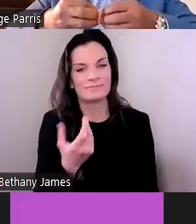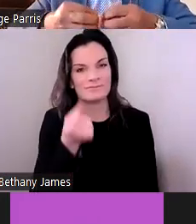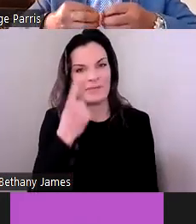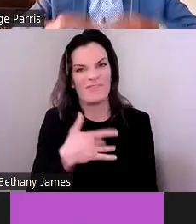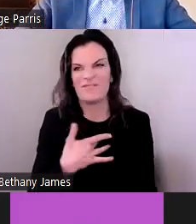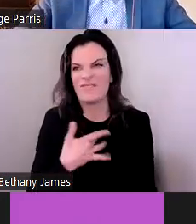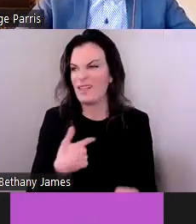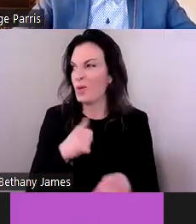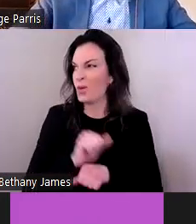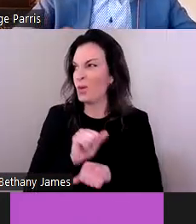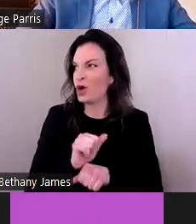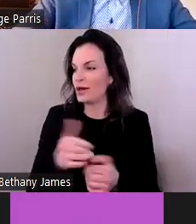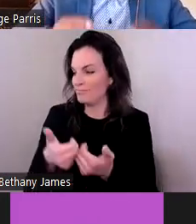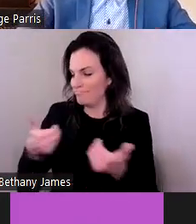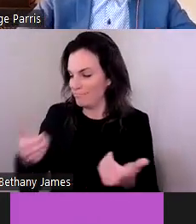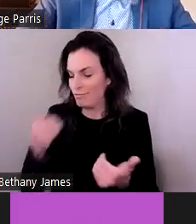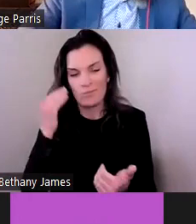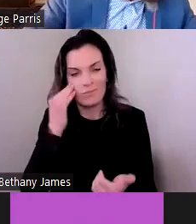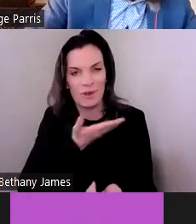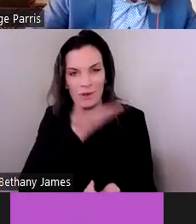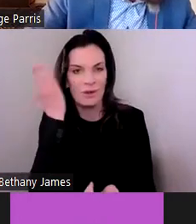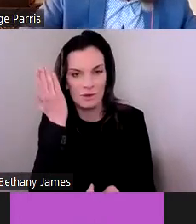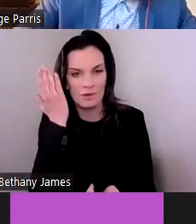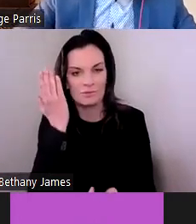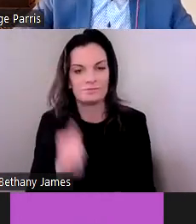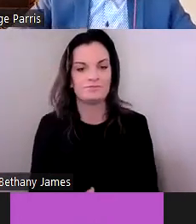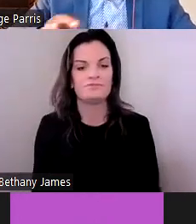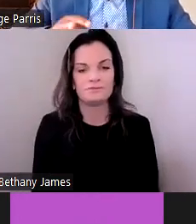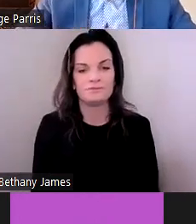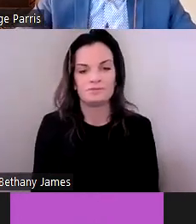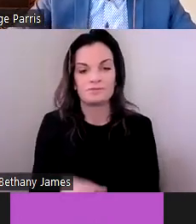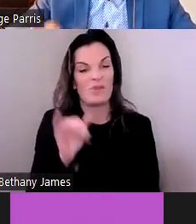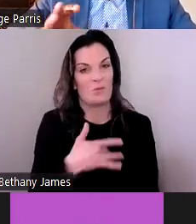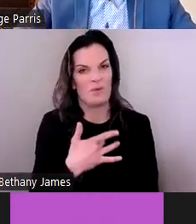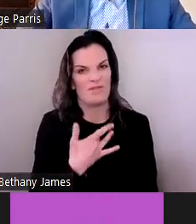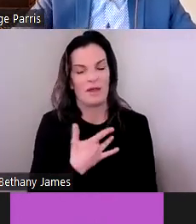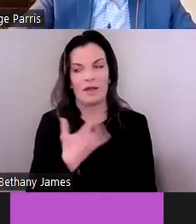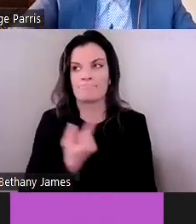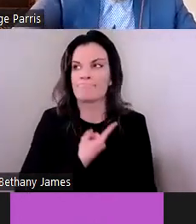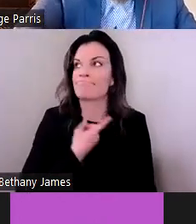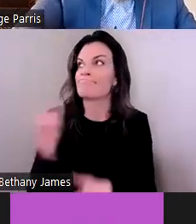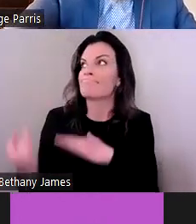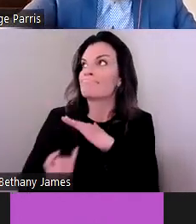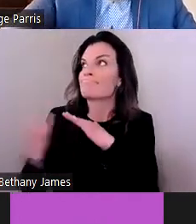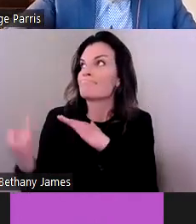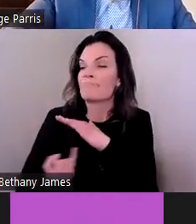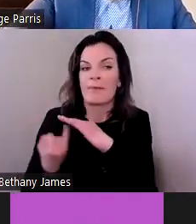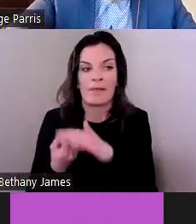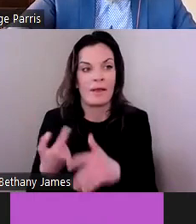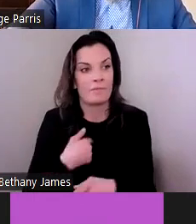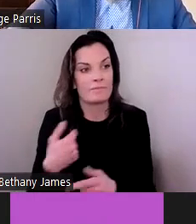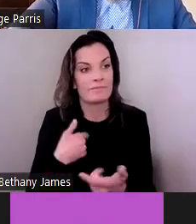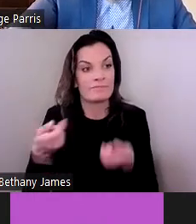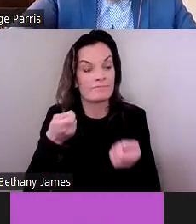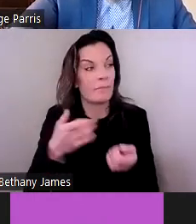more impactful it's going to affect you long term in terms of how you cope with adversity. It's going to increase